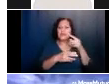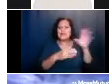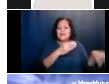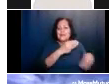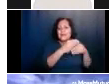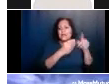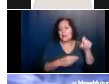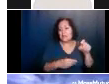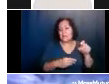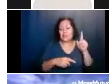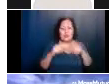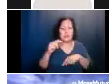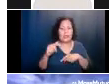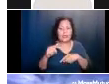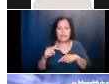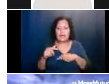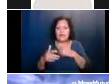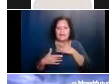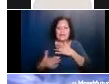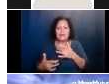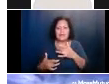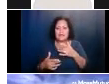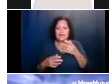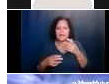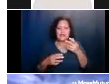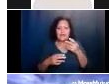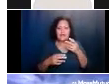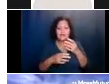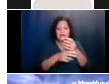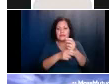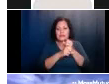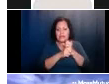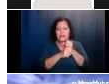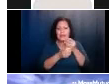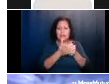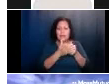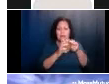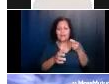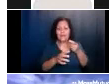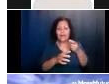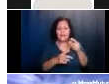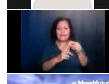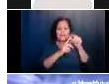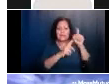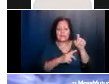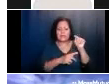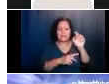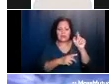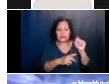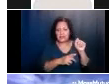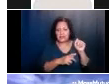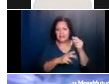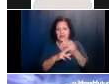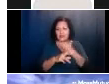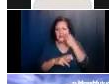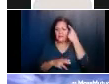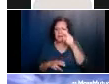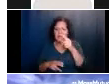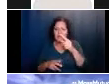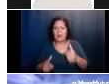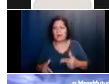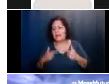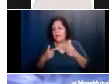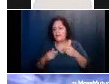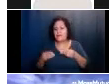You cannot typically take a distribution from a special needs trust for living